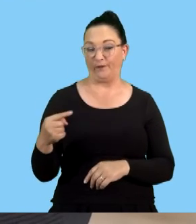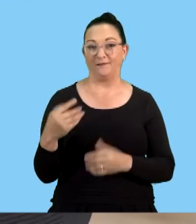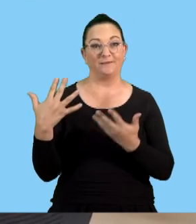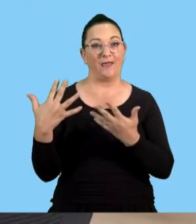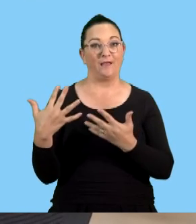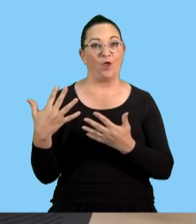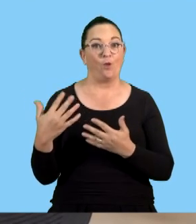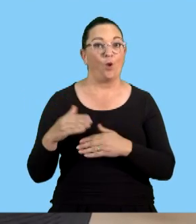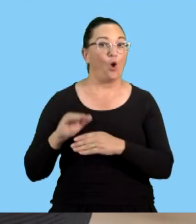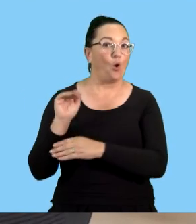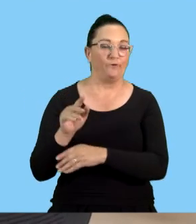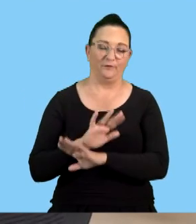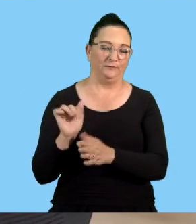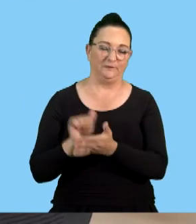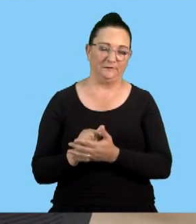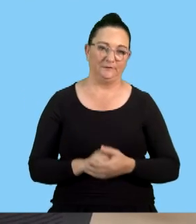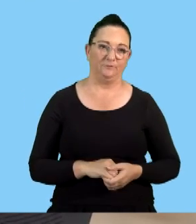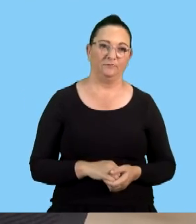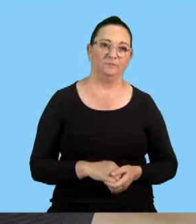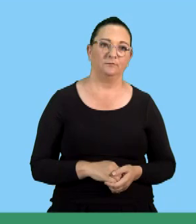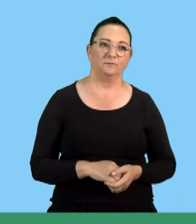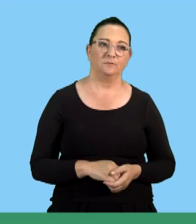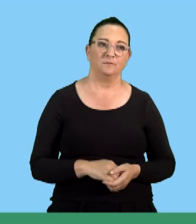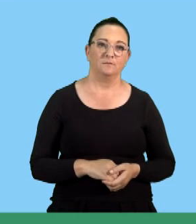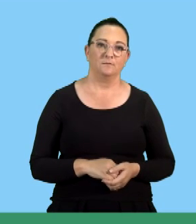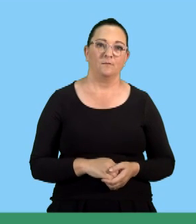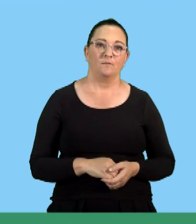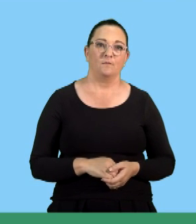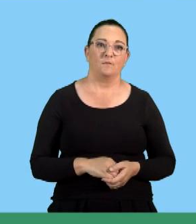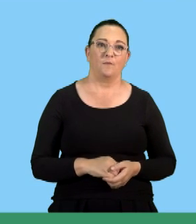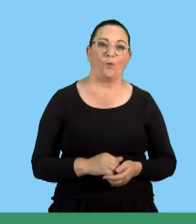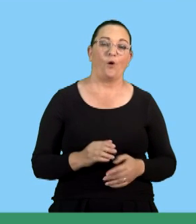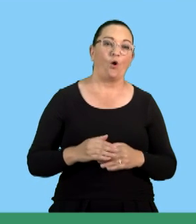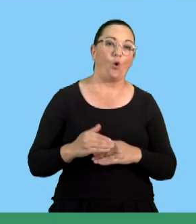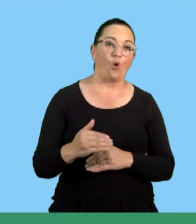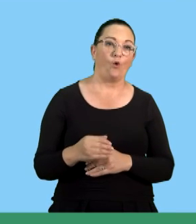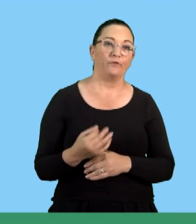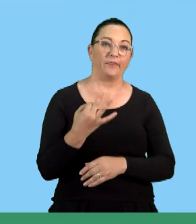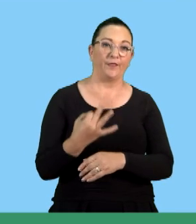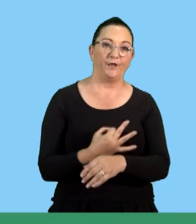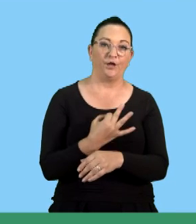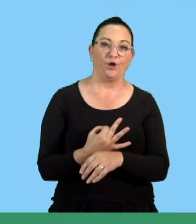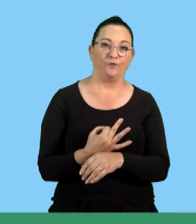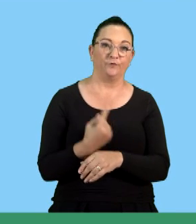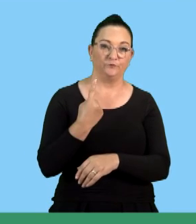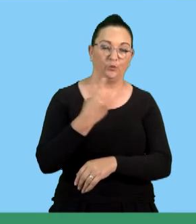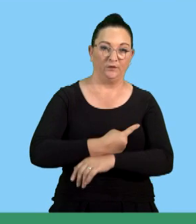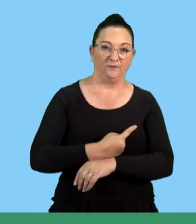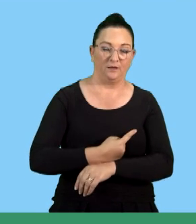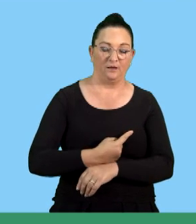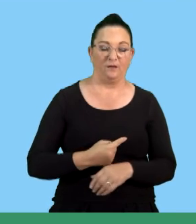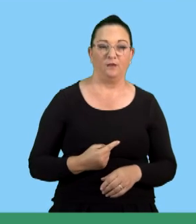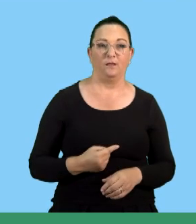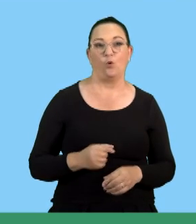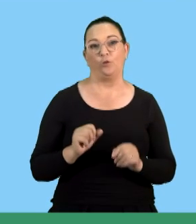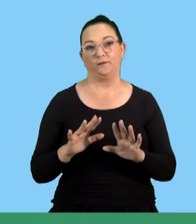Very important that you understand that. Right, it says here, workers cannot work more than 3 hours of overtime per day or 10 hours